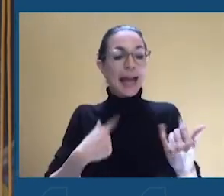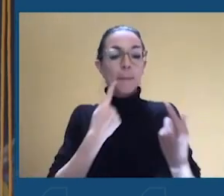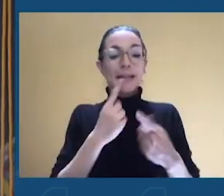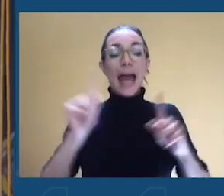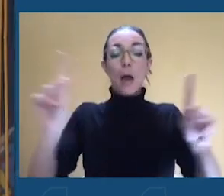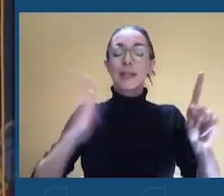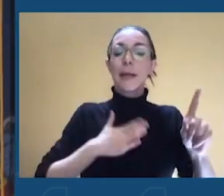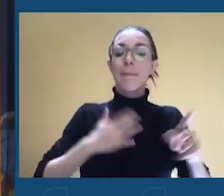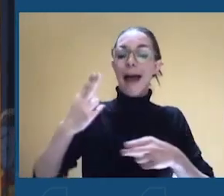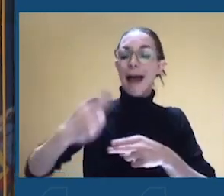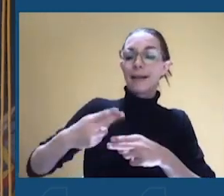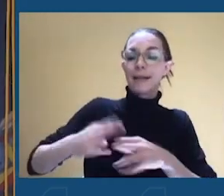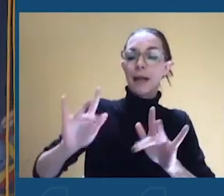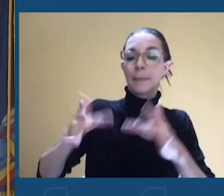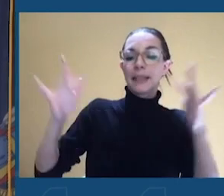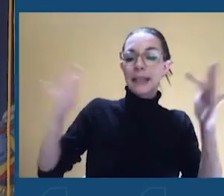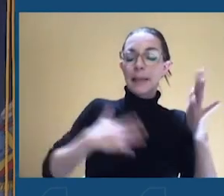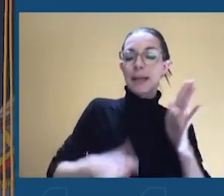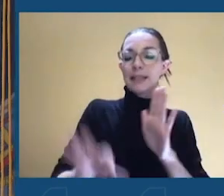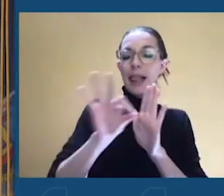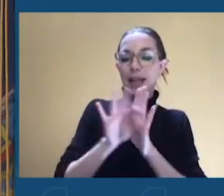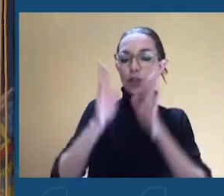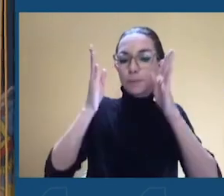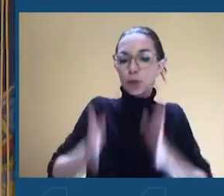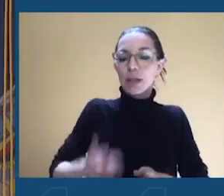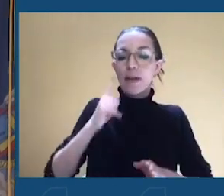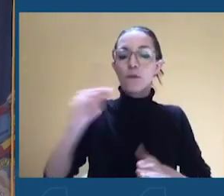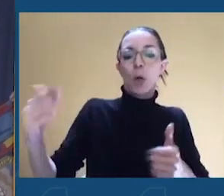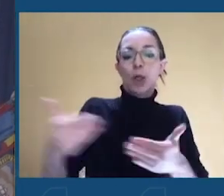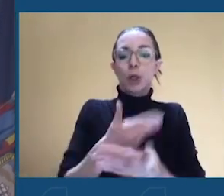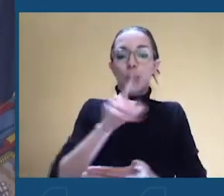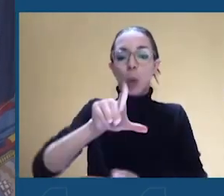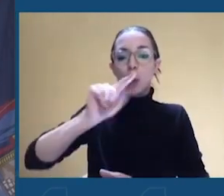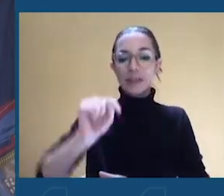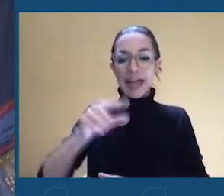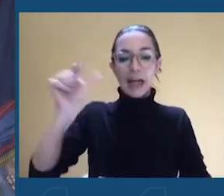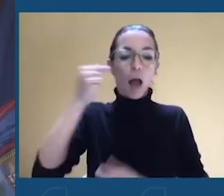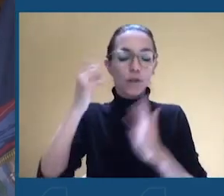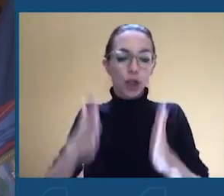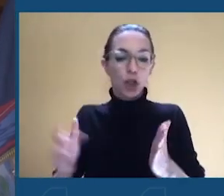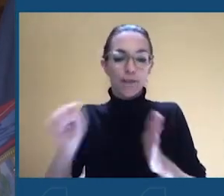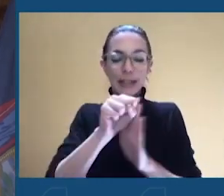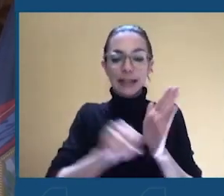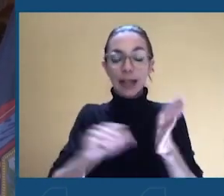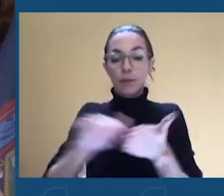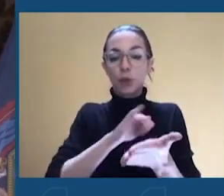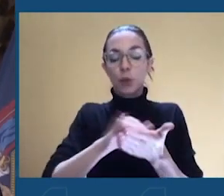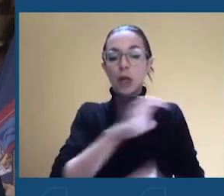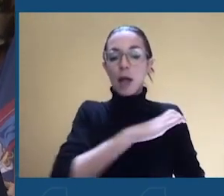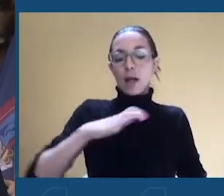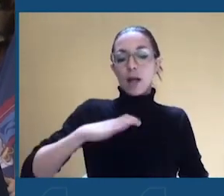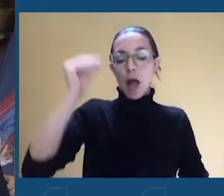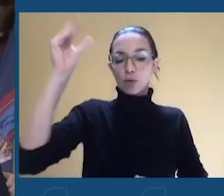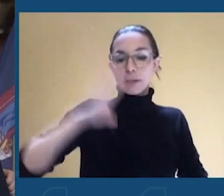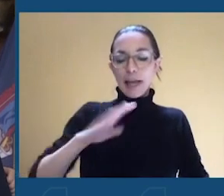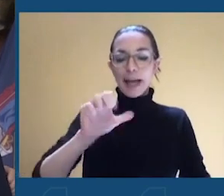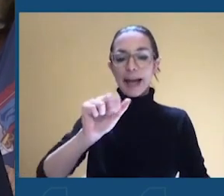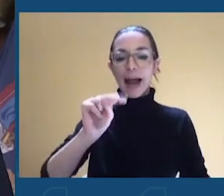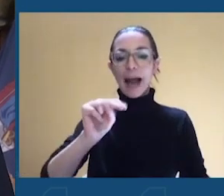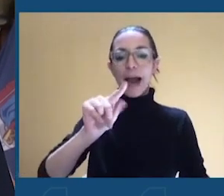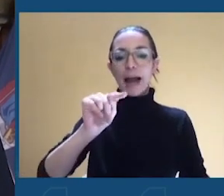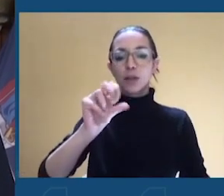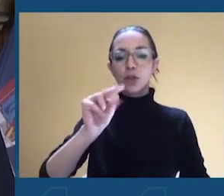nominee, my selection, for the new Lieutenant Governor of the state of New York, Congressman Antonio